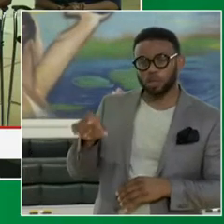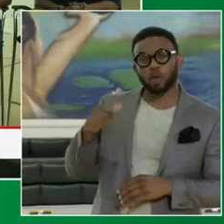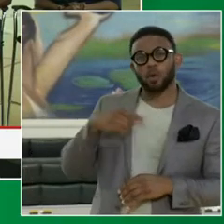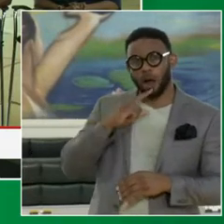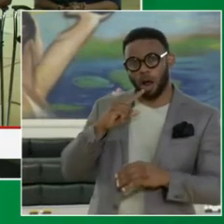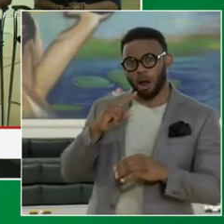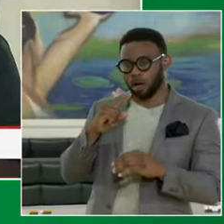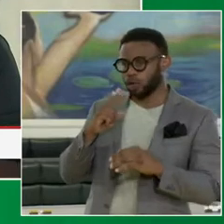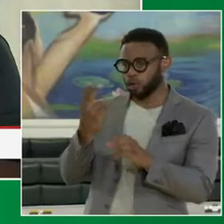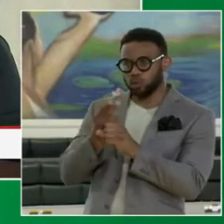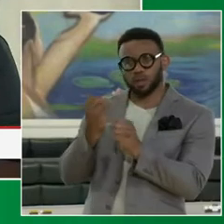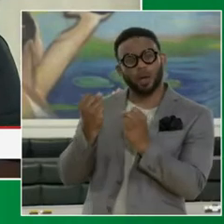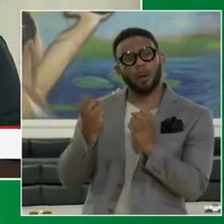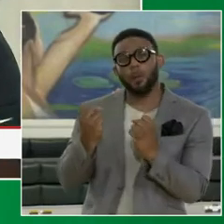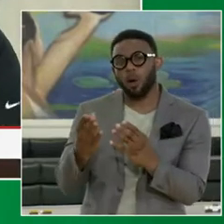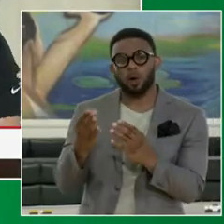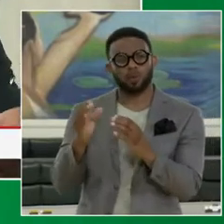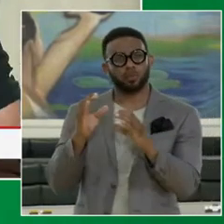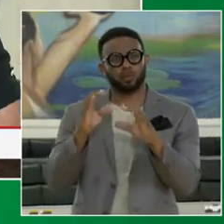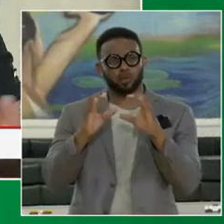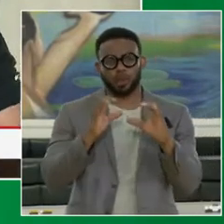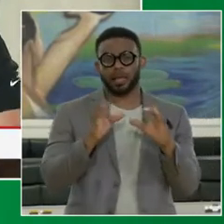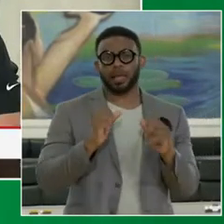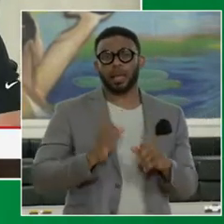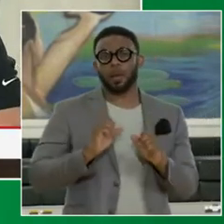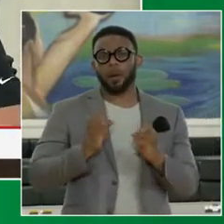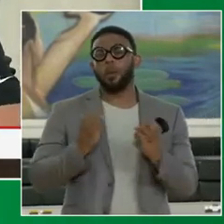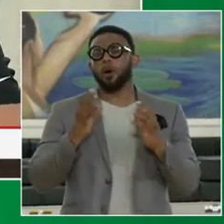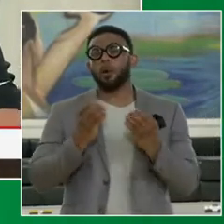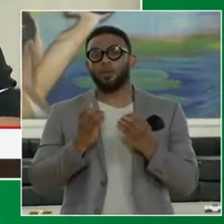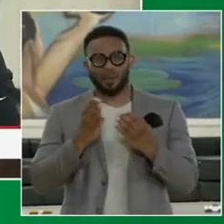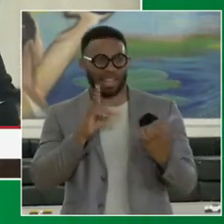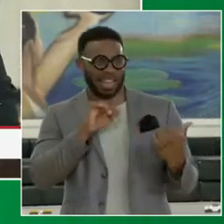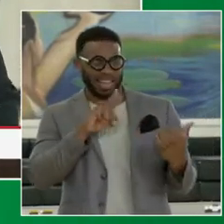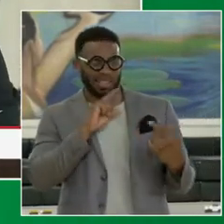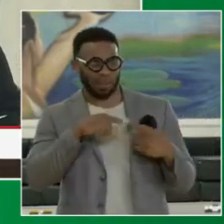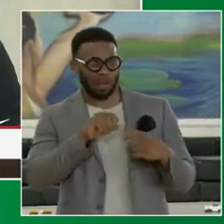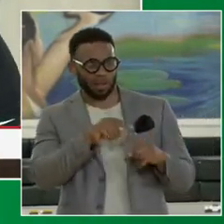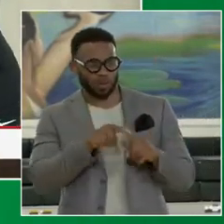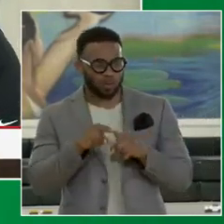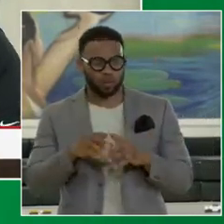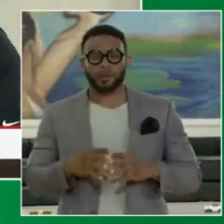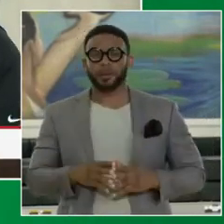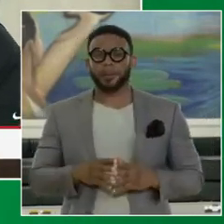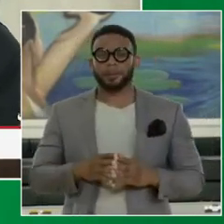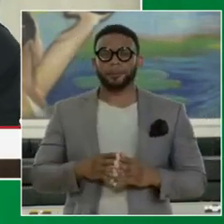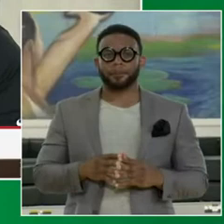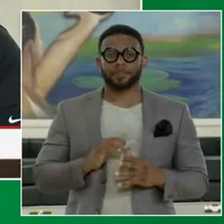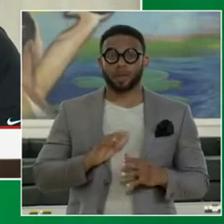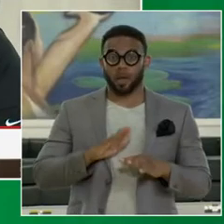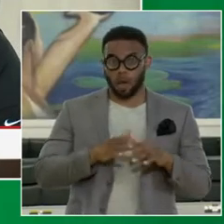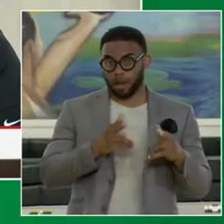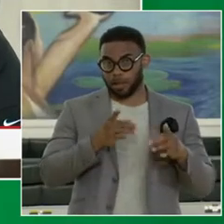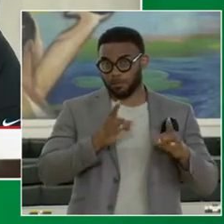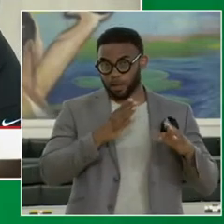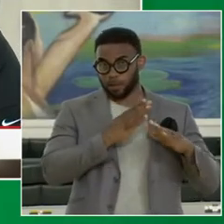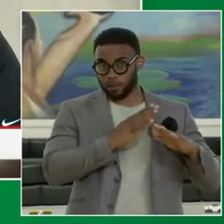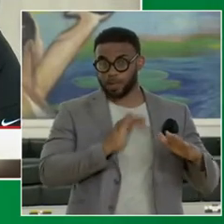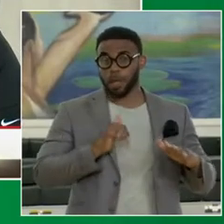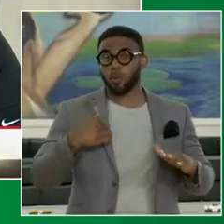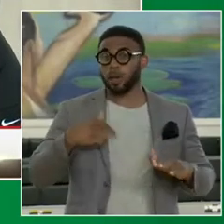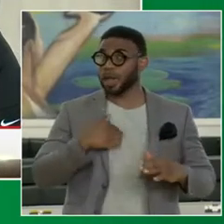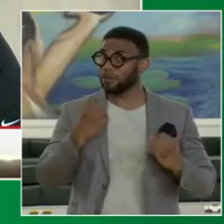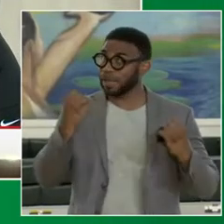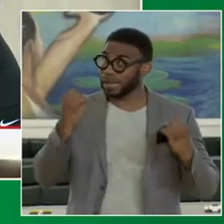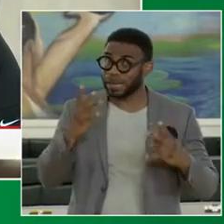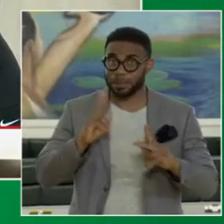are leveraging multiple of the community providers, and that's one thing I think Linda will probably talk about as well on our gun violence prevention side. We have a